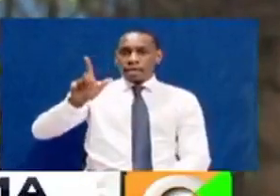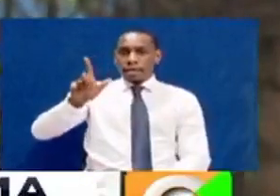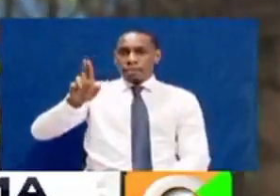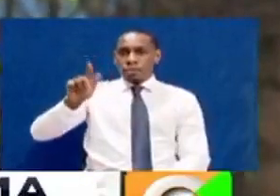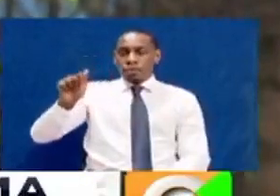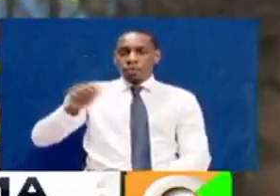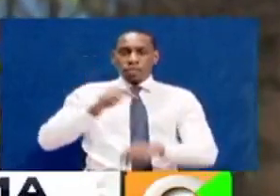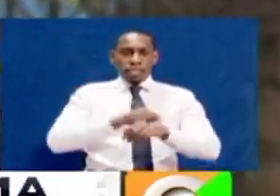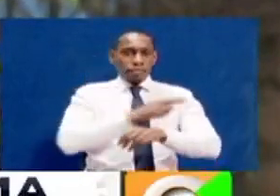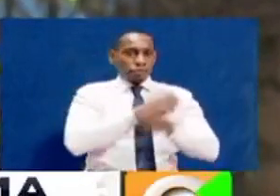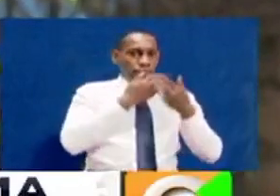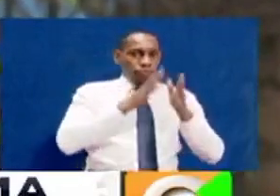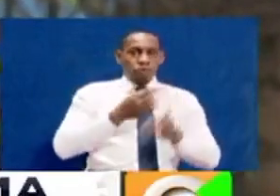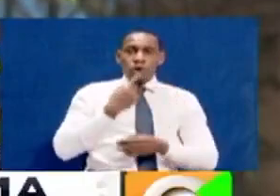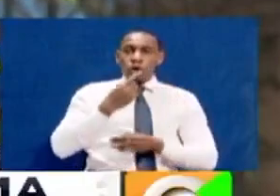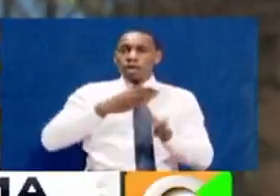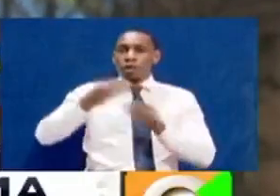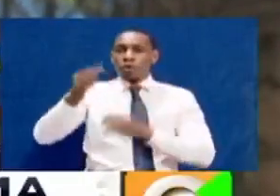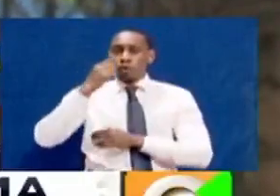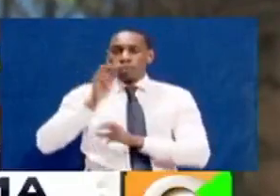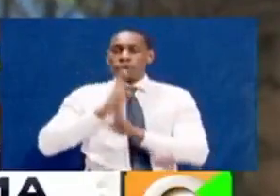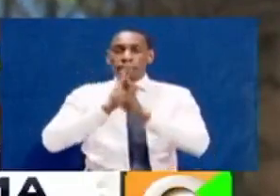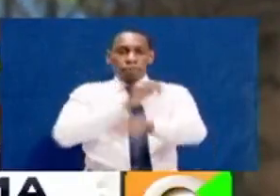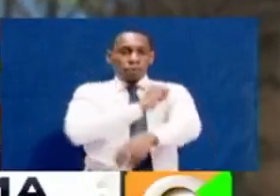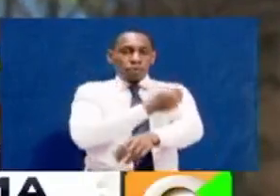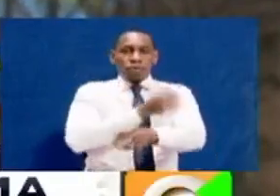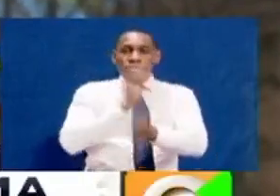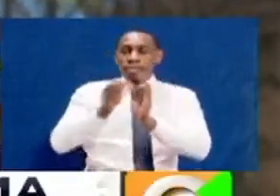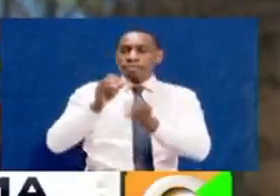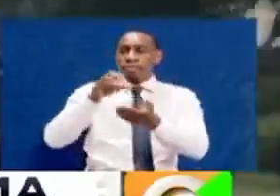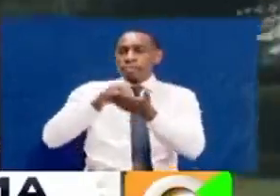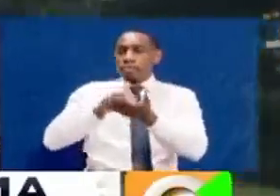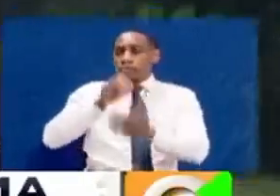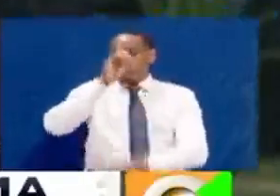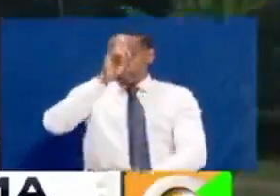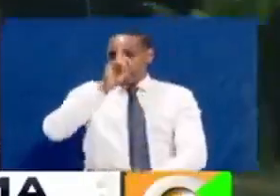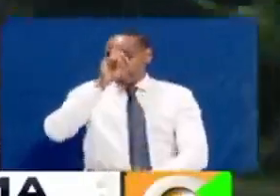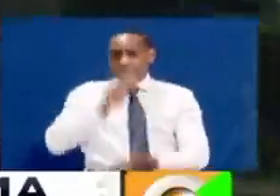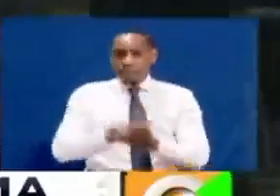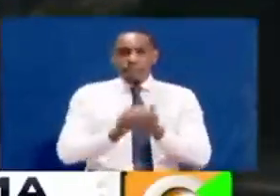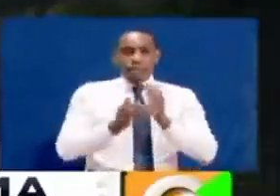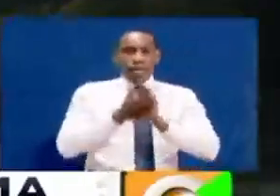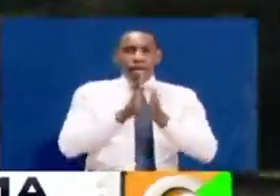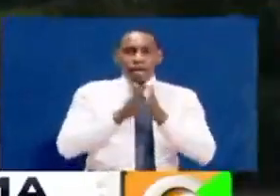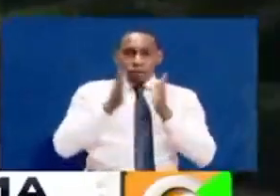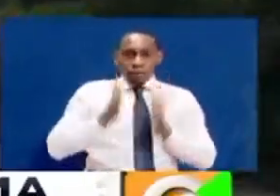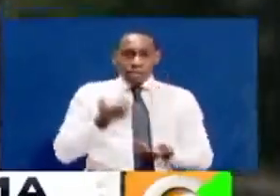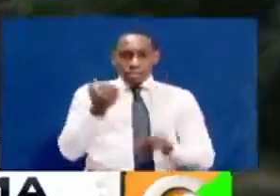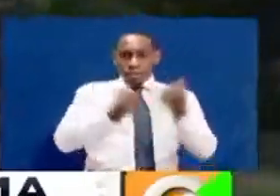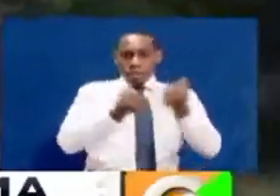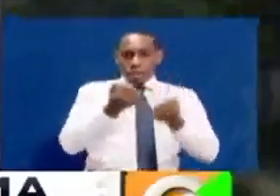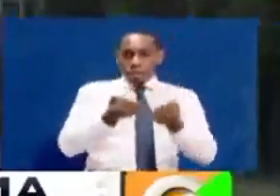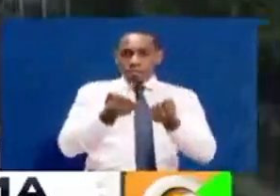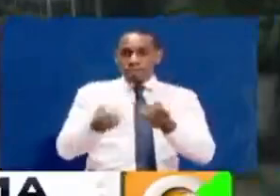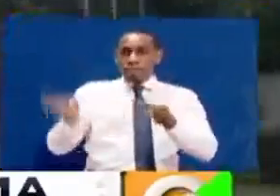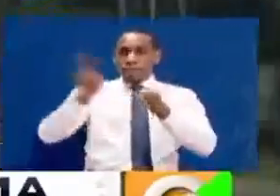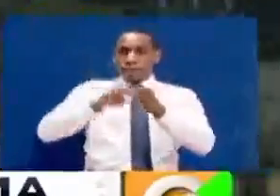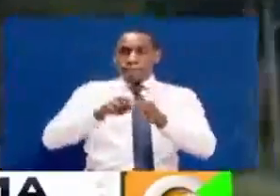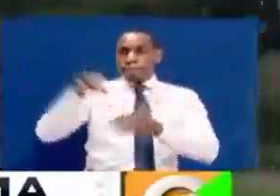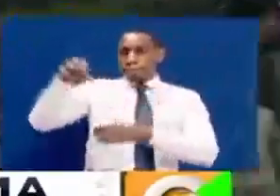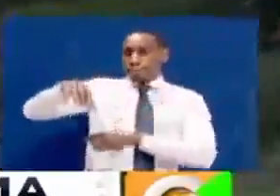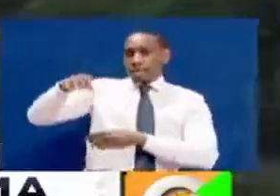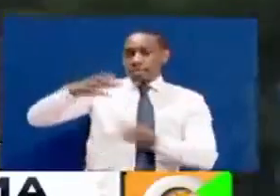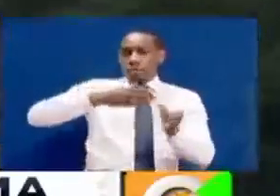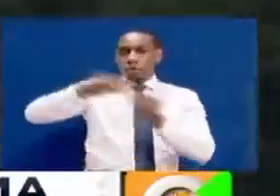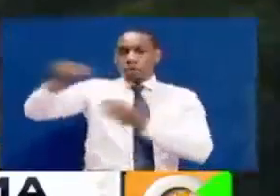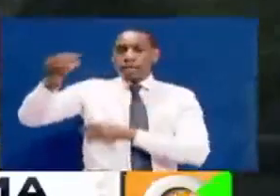he was simply told to go home and report to authorities if the situation worsened. He does not have a personal car. He then boarded a public